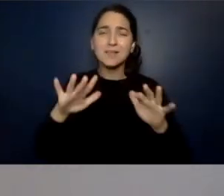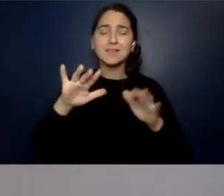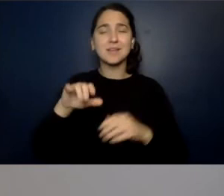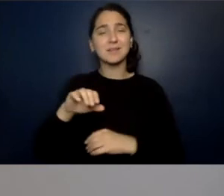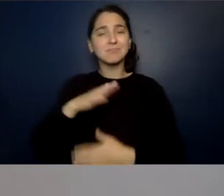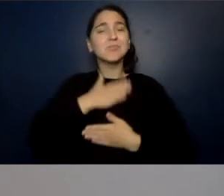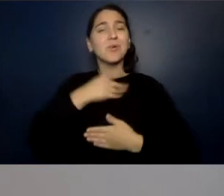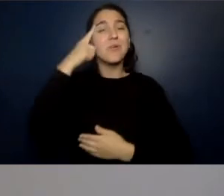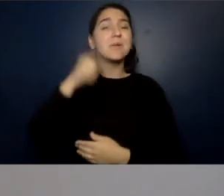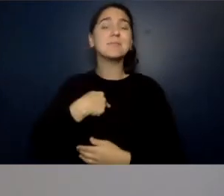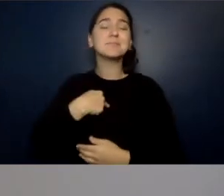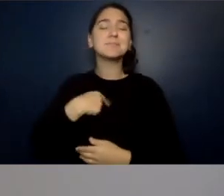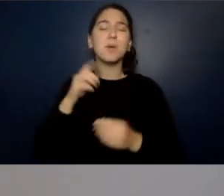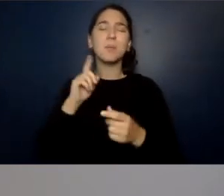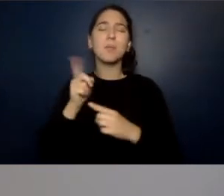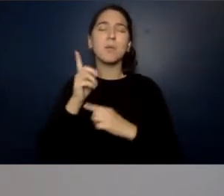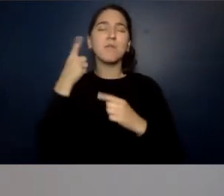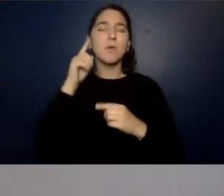we begin with a word of prayer, please.